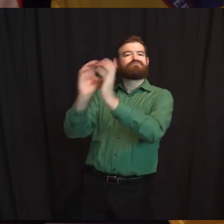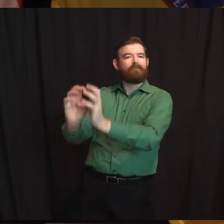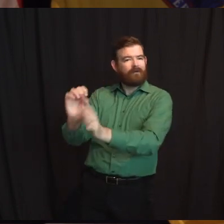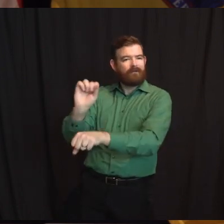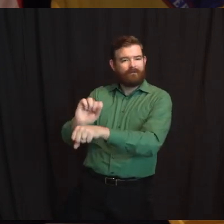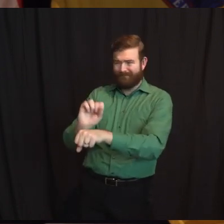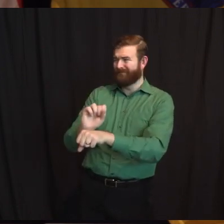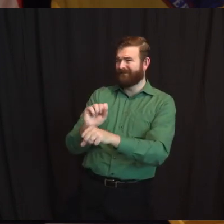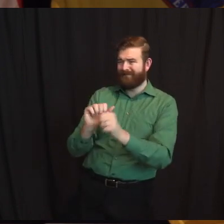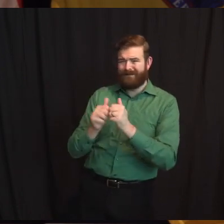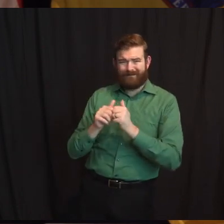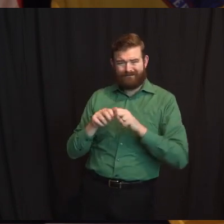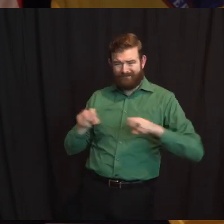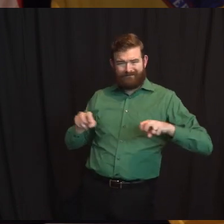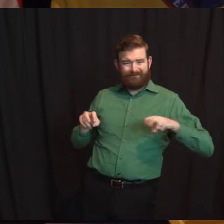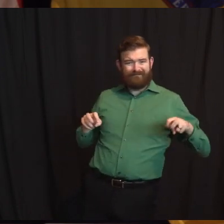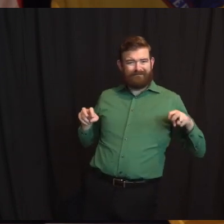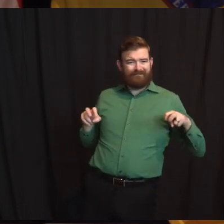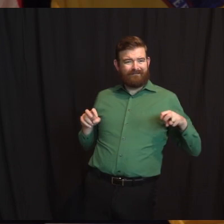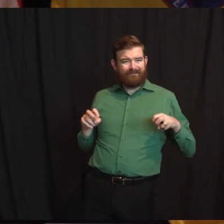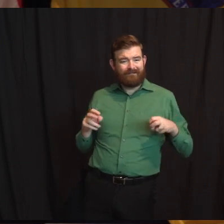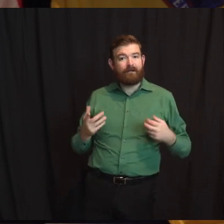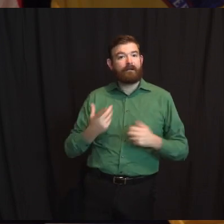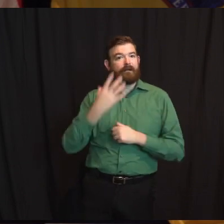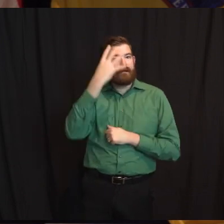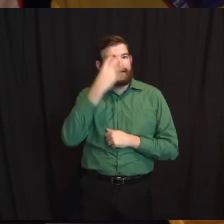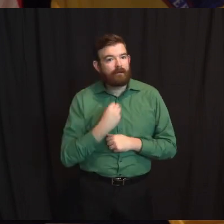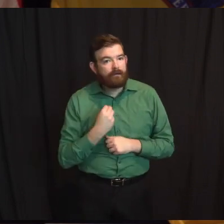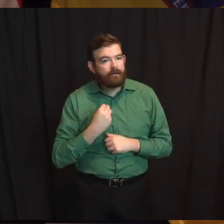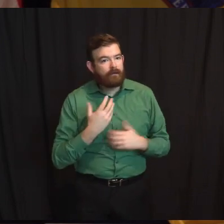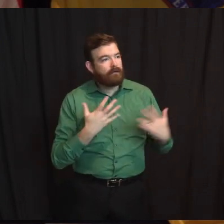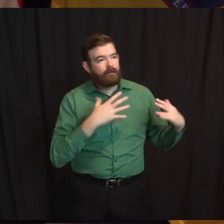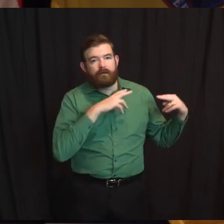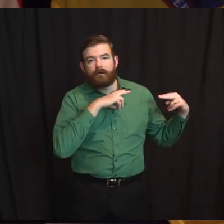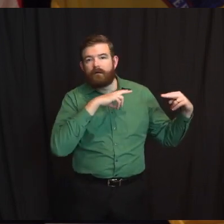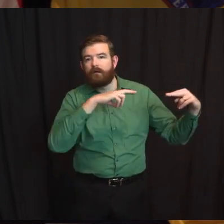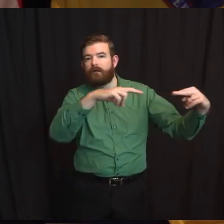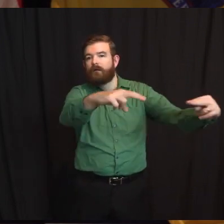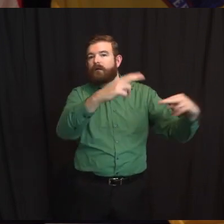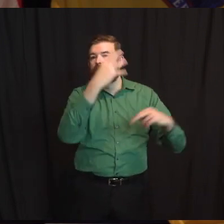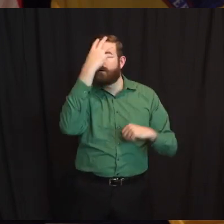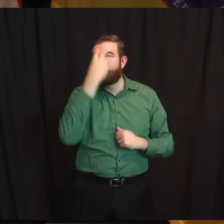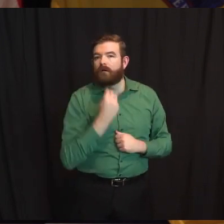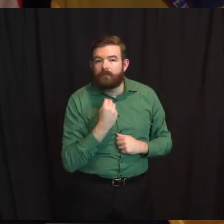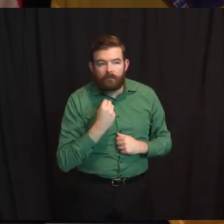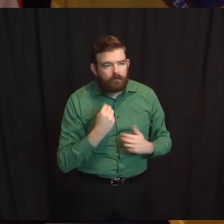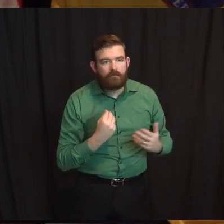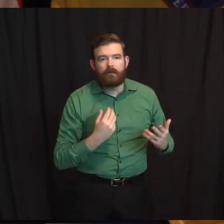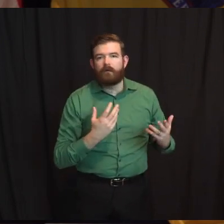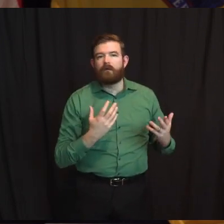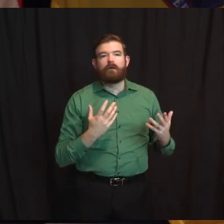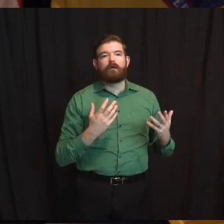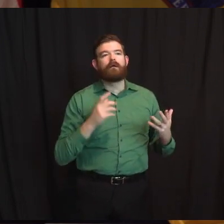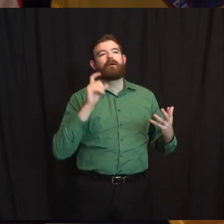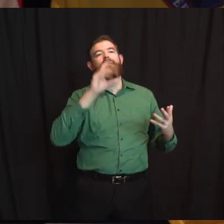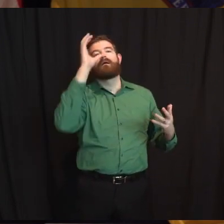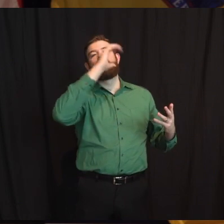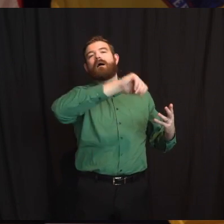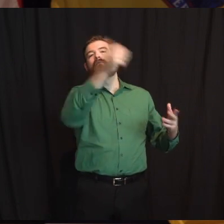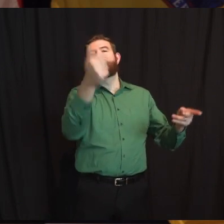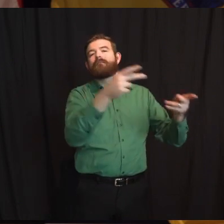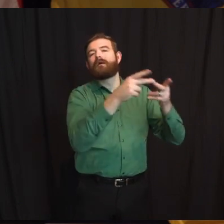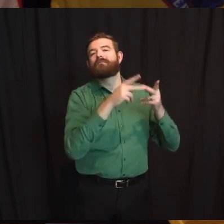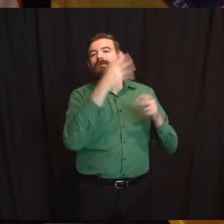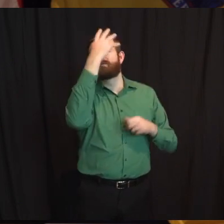of federal funding and alternative housing solutions for farms that need to supplement housing for